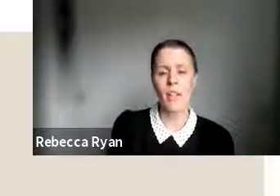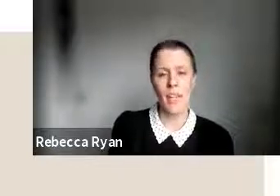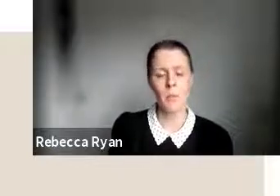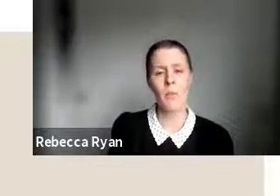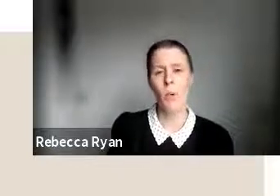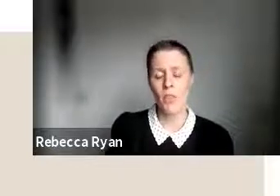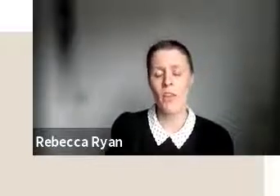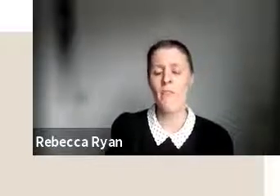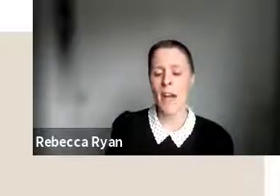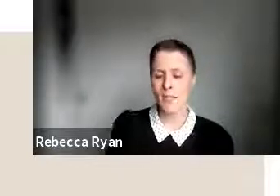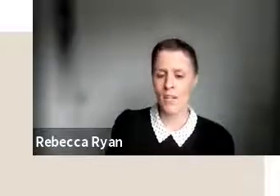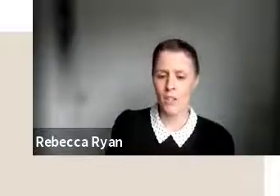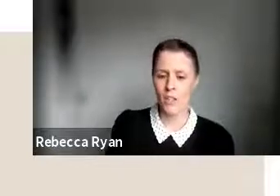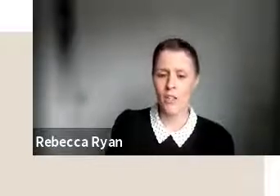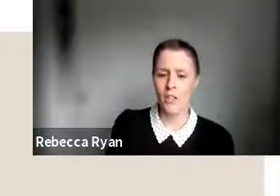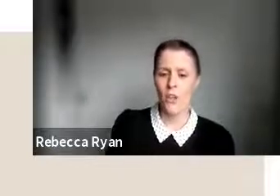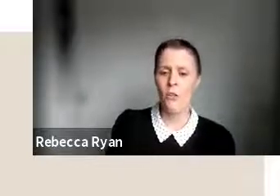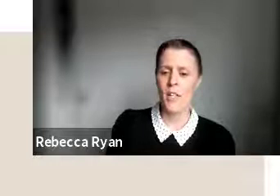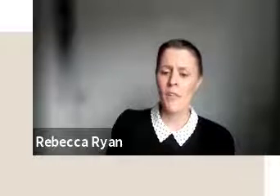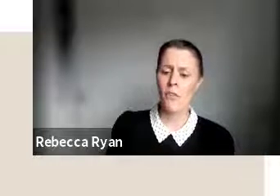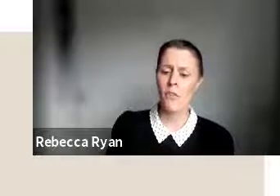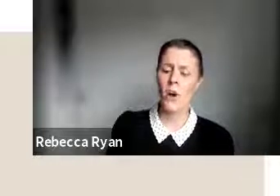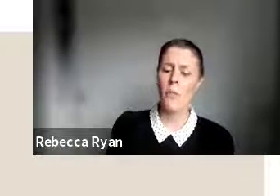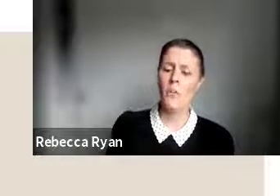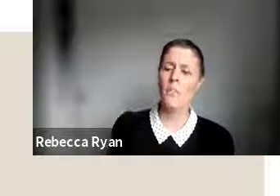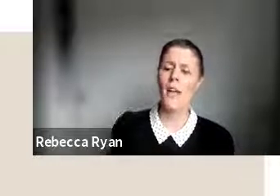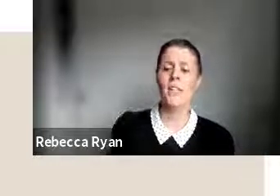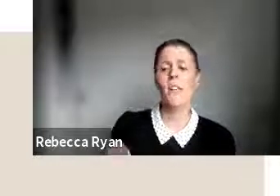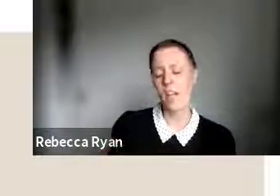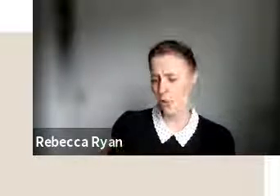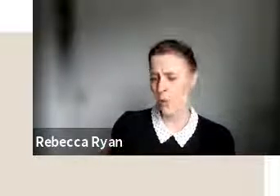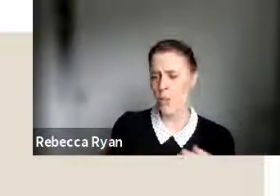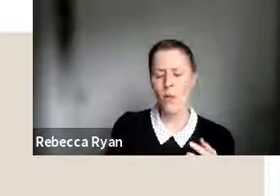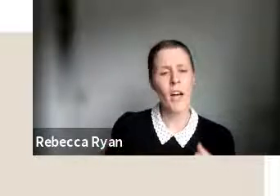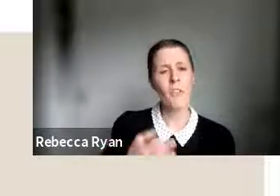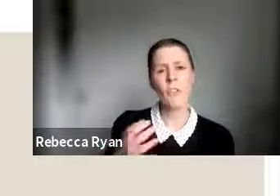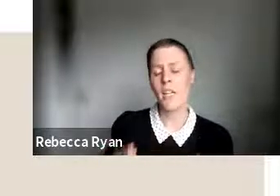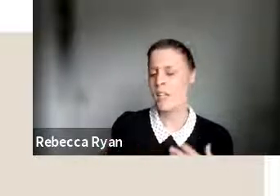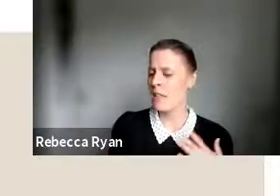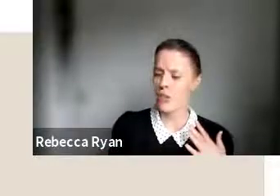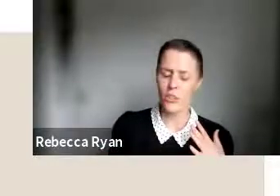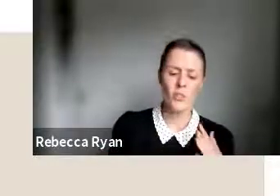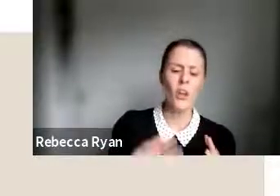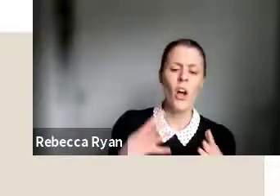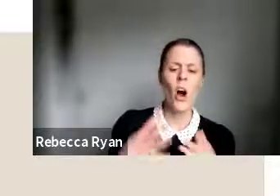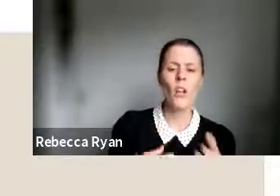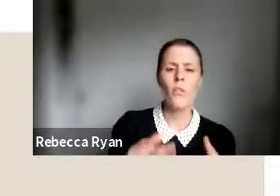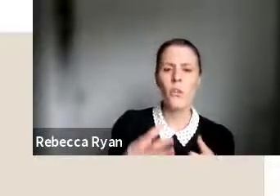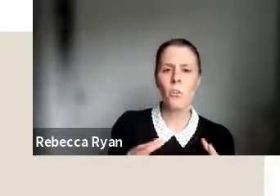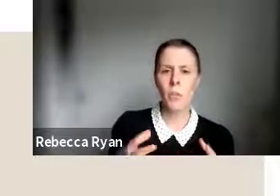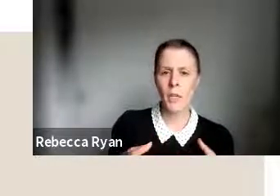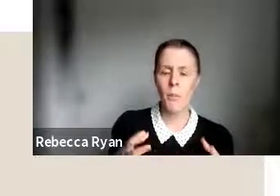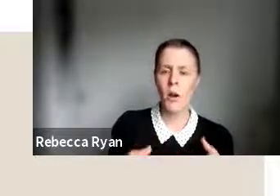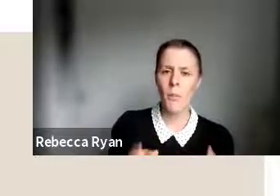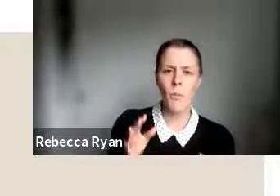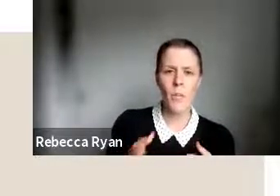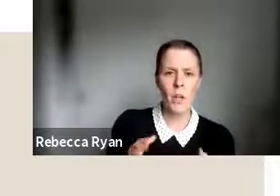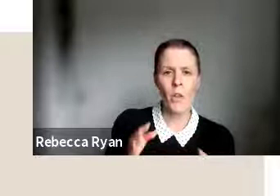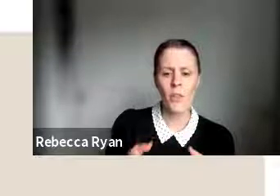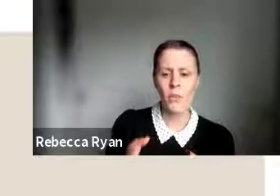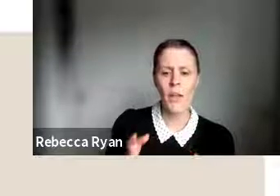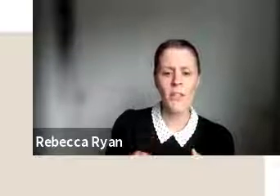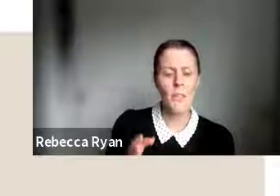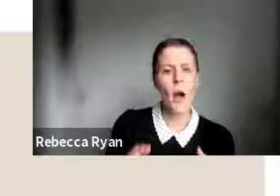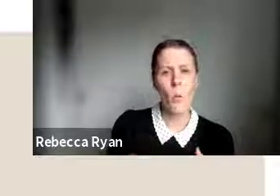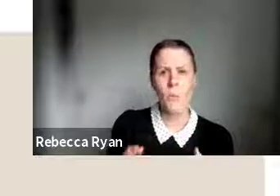gamble than gambling with a vaccination. The rate of death from COVID depends on age. We know that underlying conditions, all of those play a part, but we